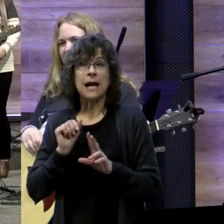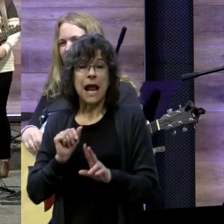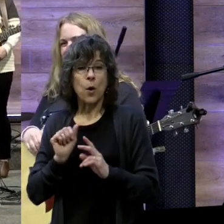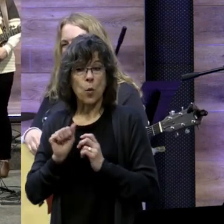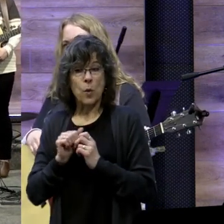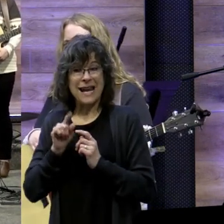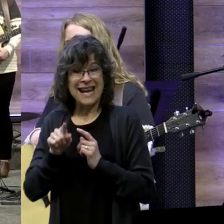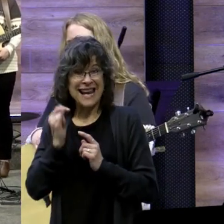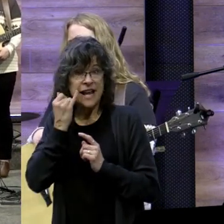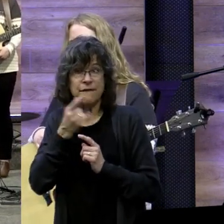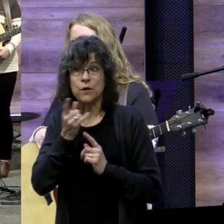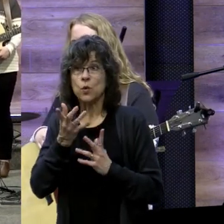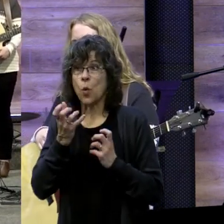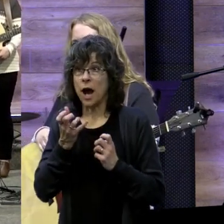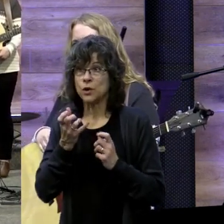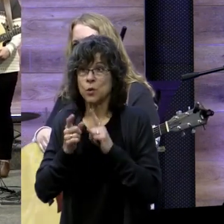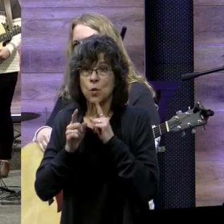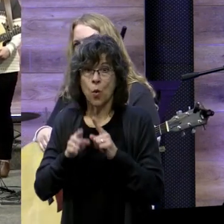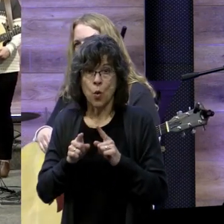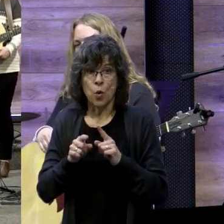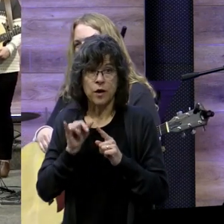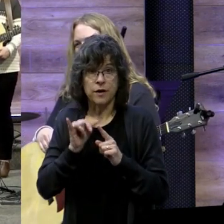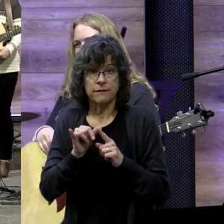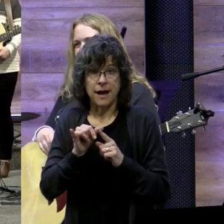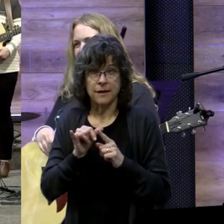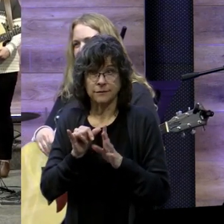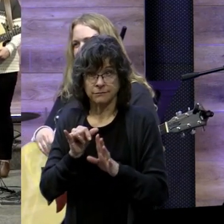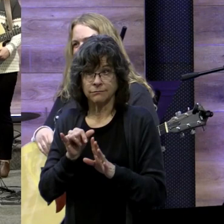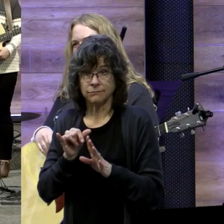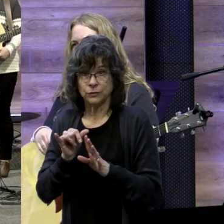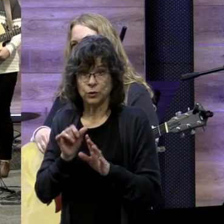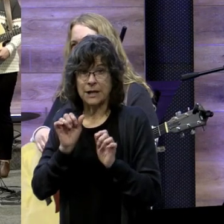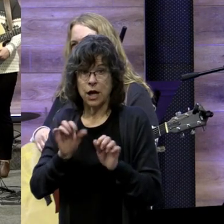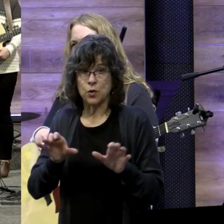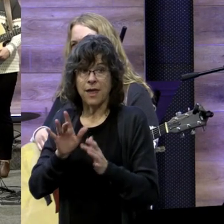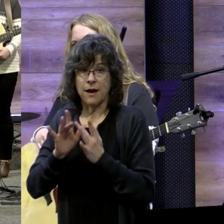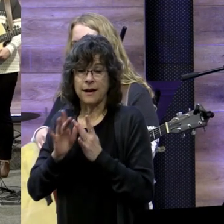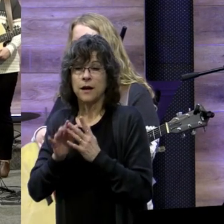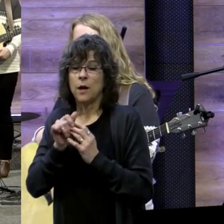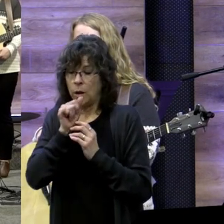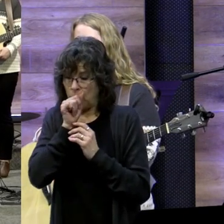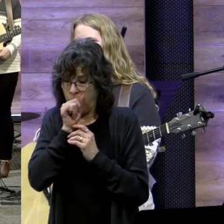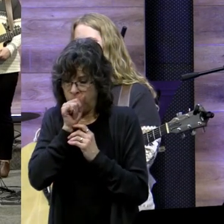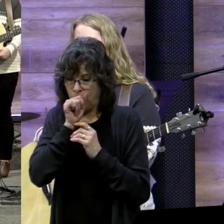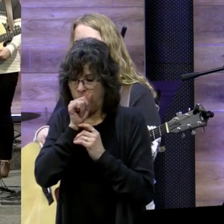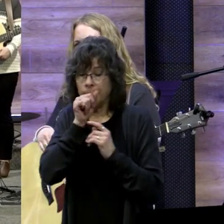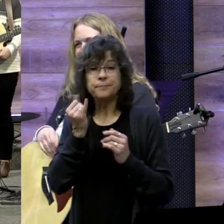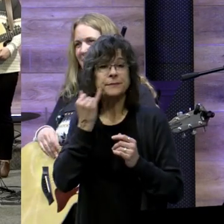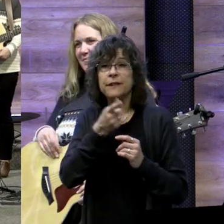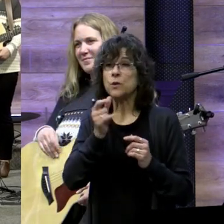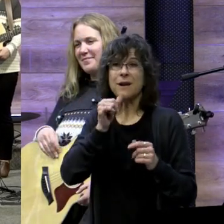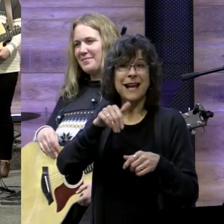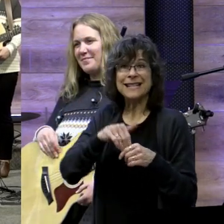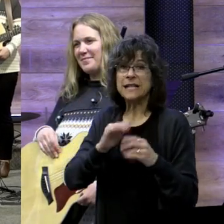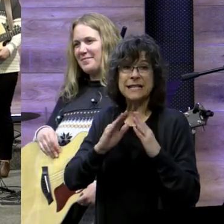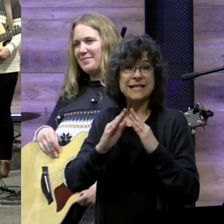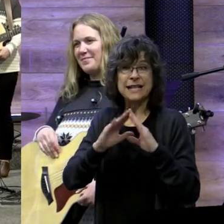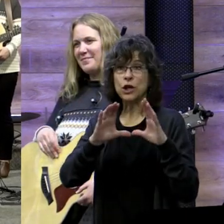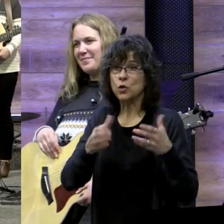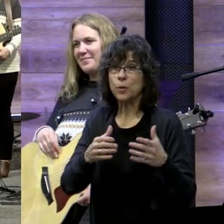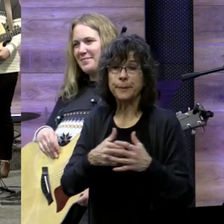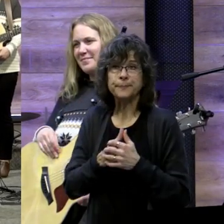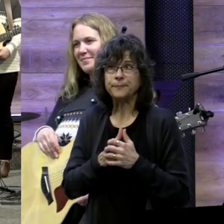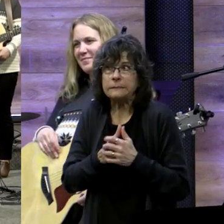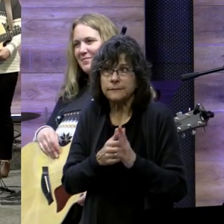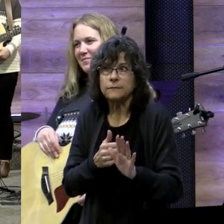Number one, if you are not in a city group, city groups are incredible, like Kyle said at the beginning. I love my city group so much, I don't know where